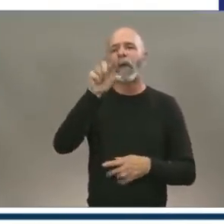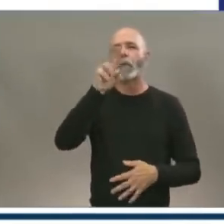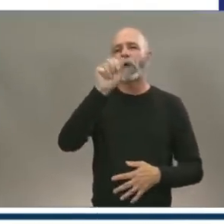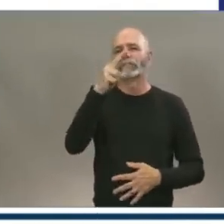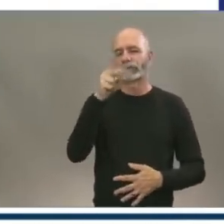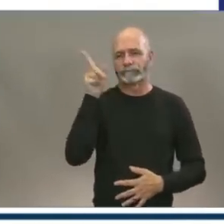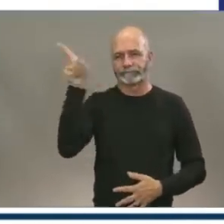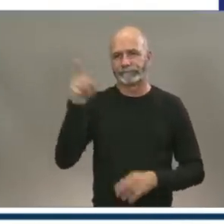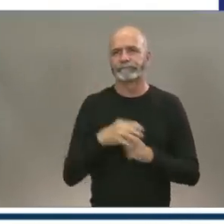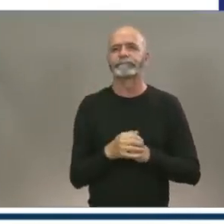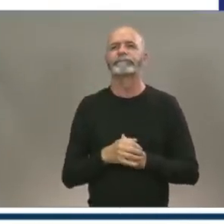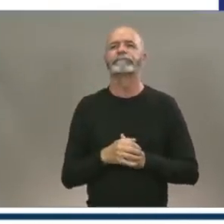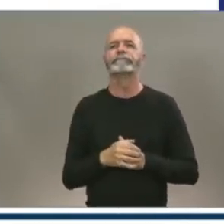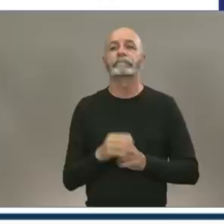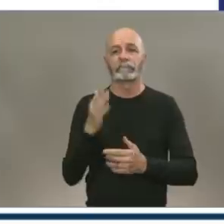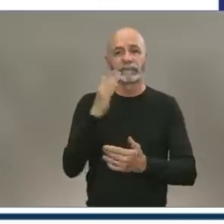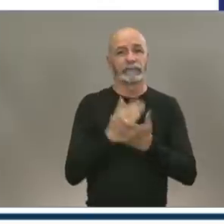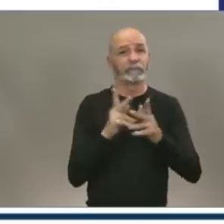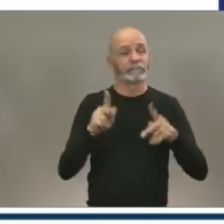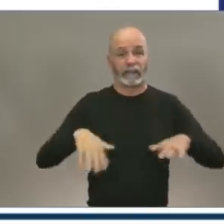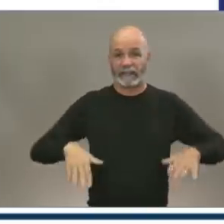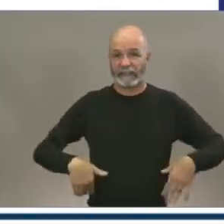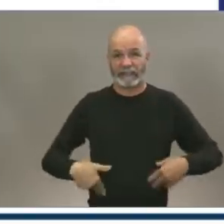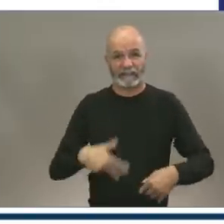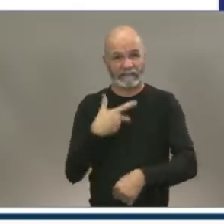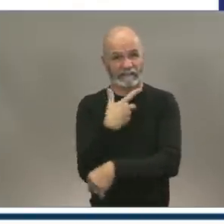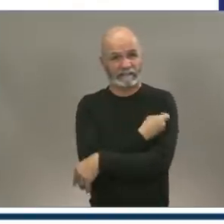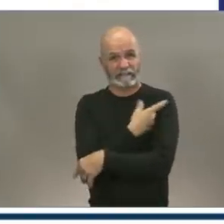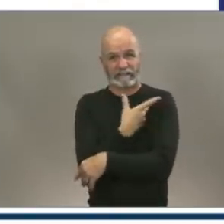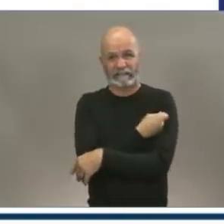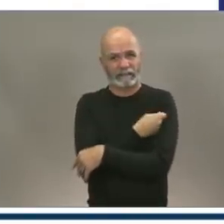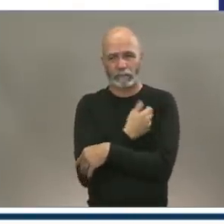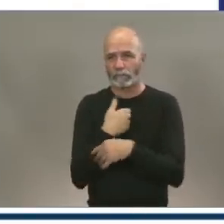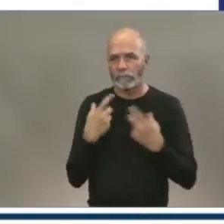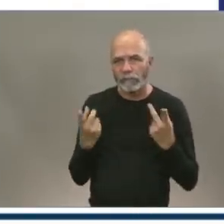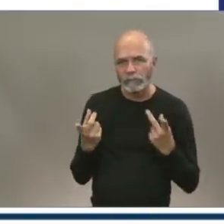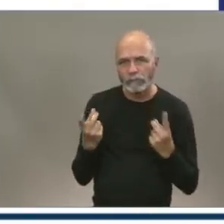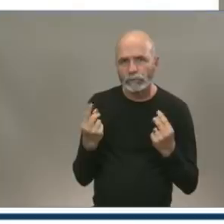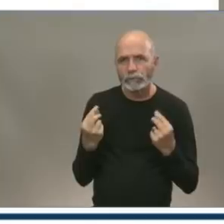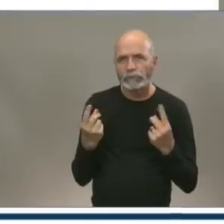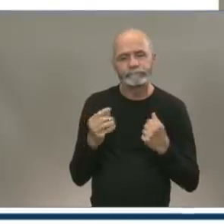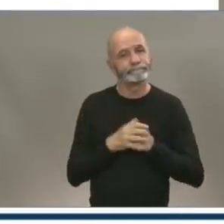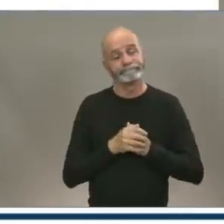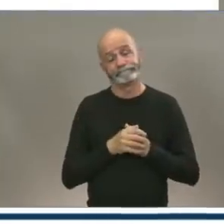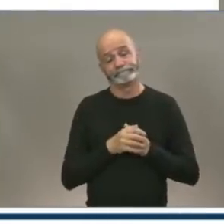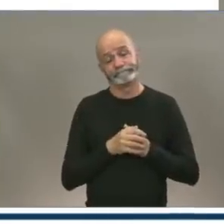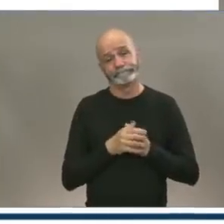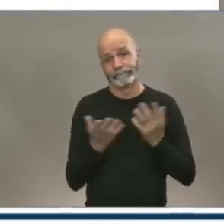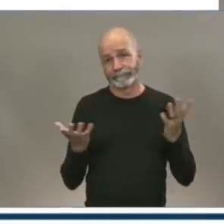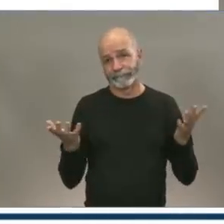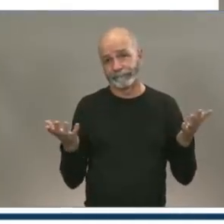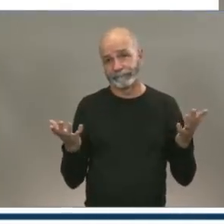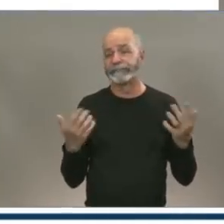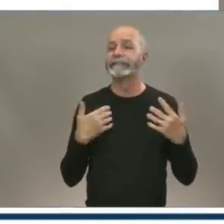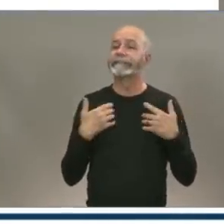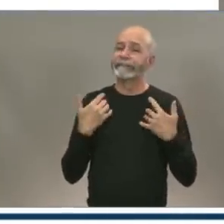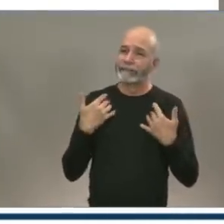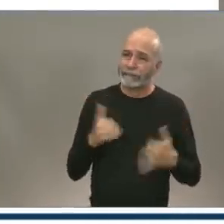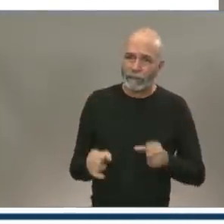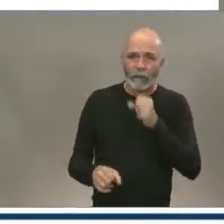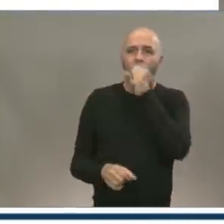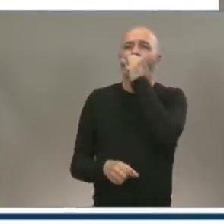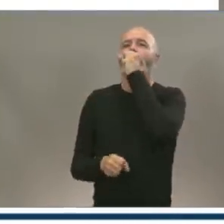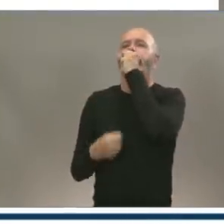facility? I'm not. We're still working, like everywhere, on the vaccination policy. People have until November